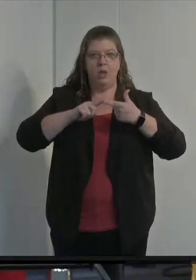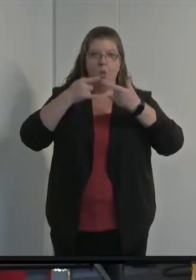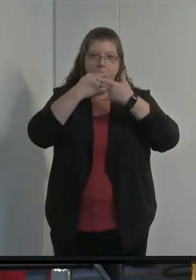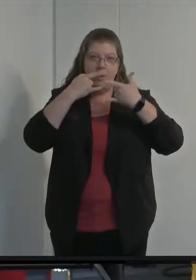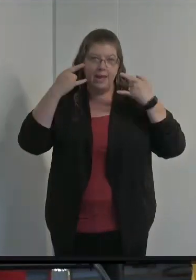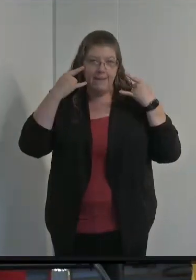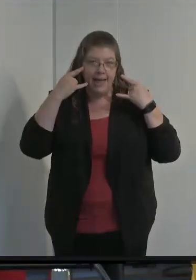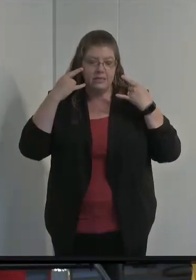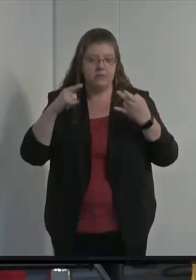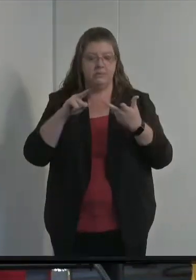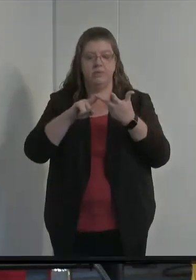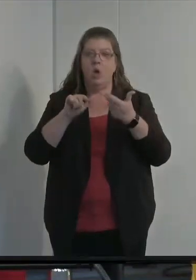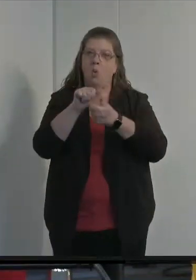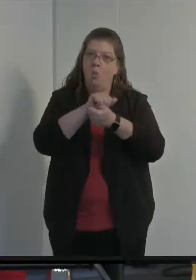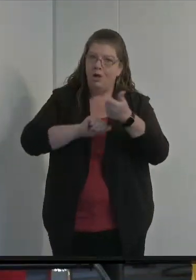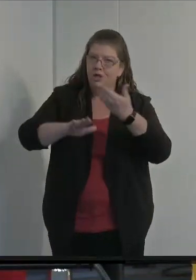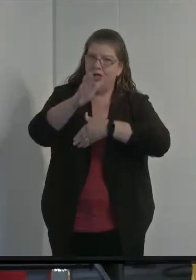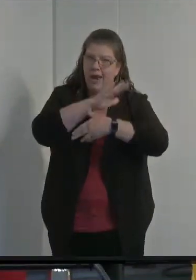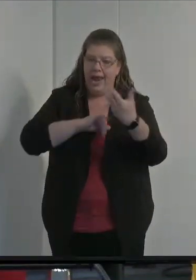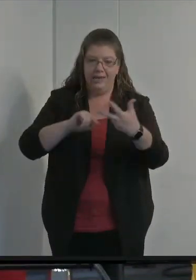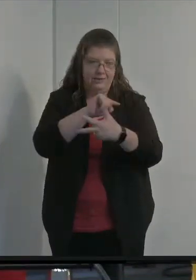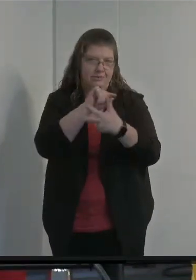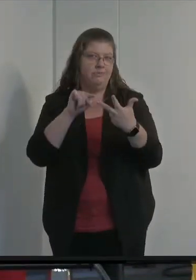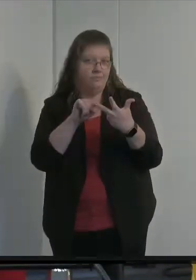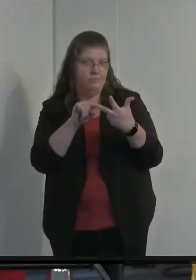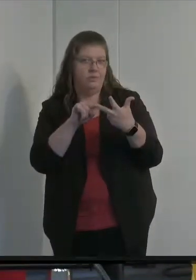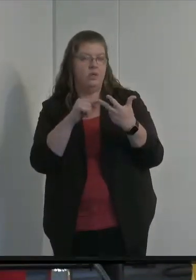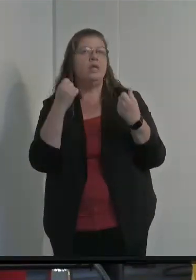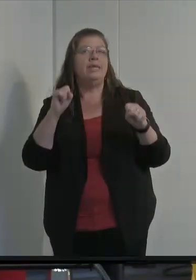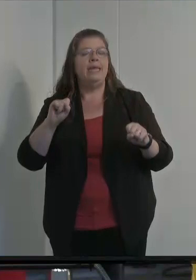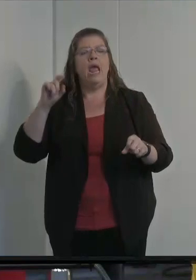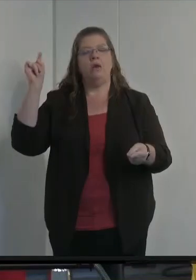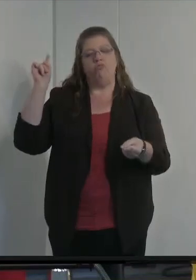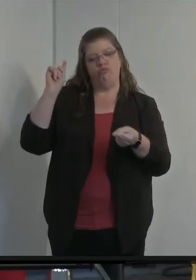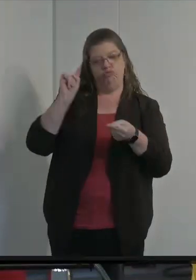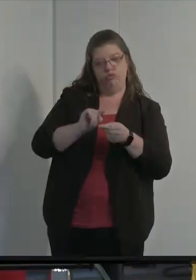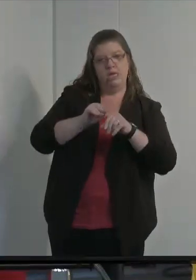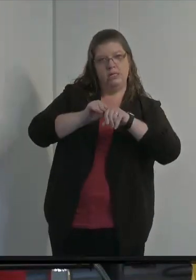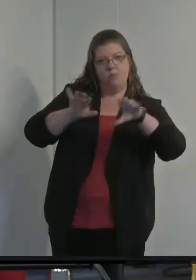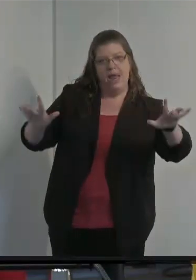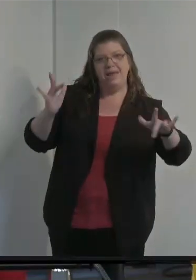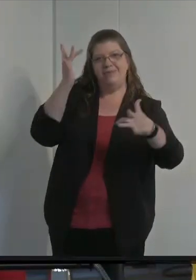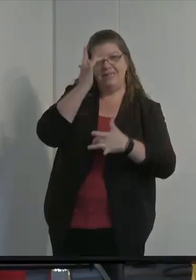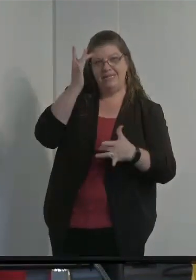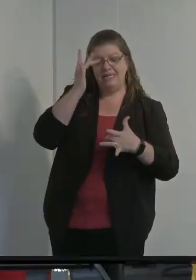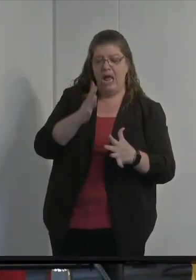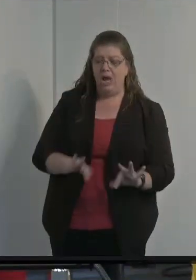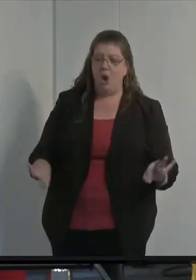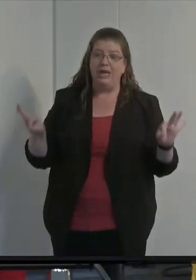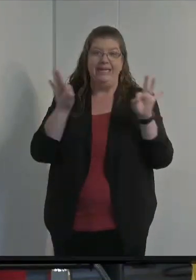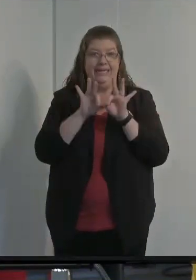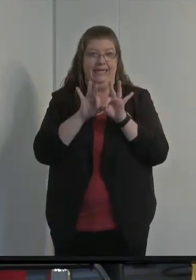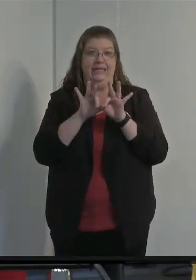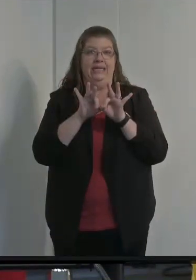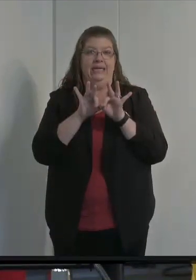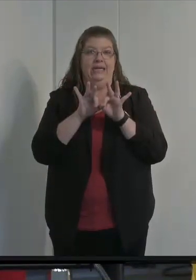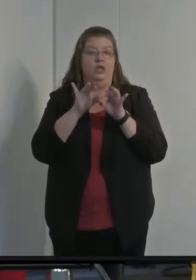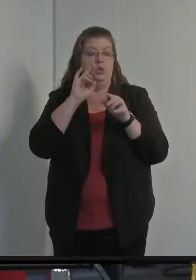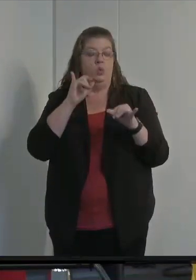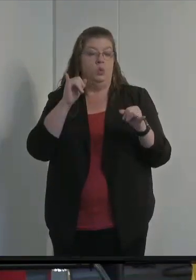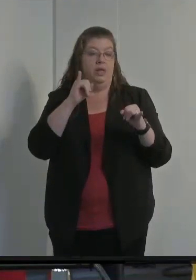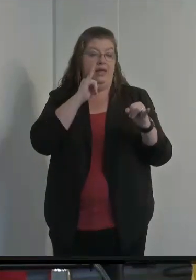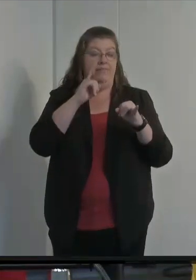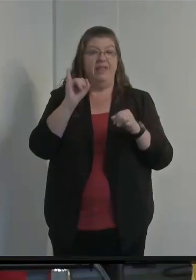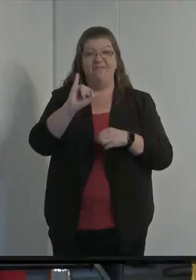our hands. These efforts can stop the spread of disease and are key to breaking the chain of